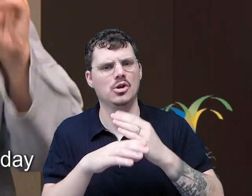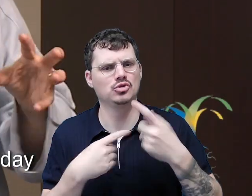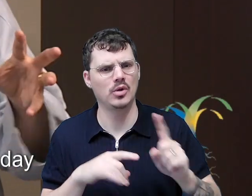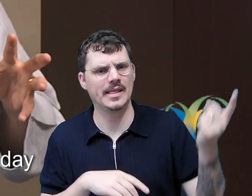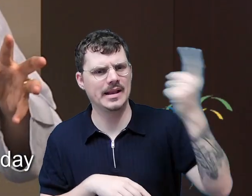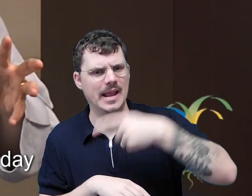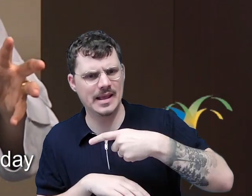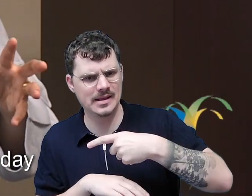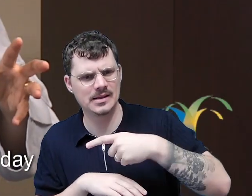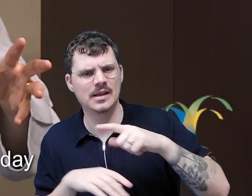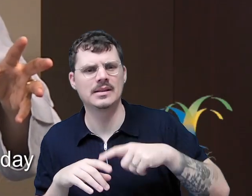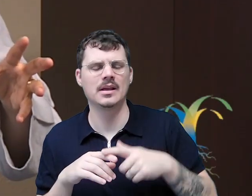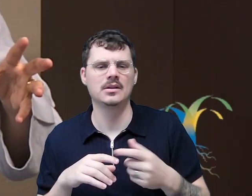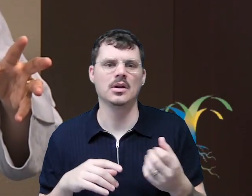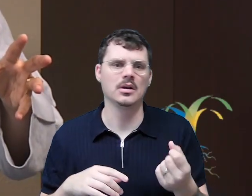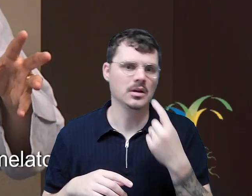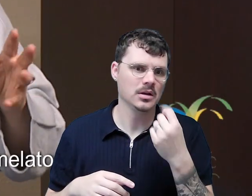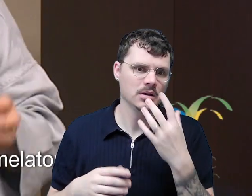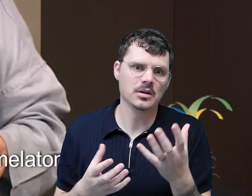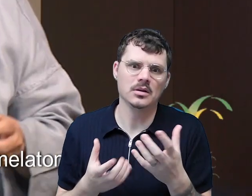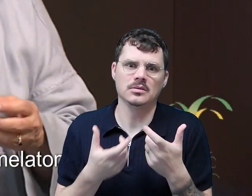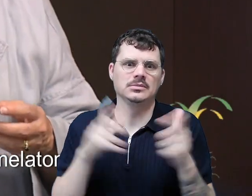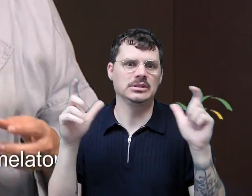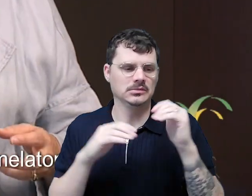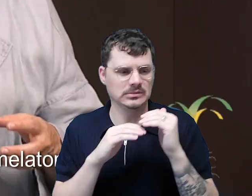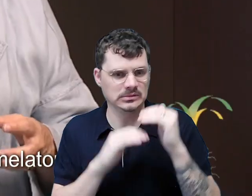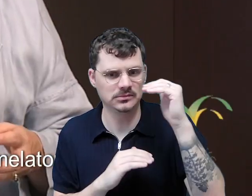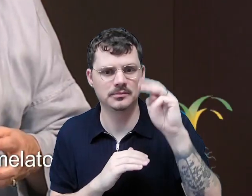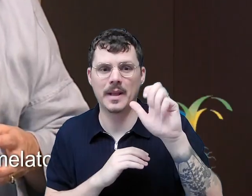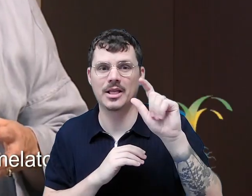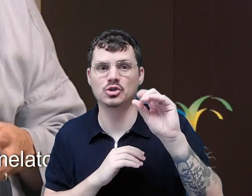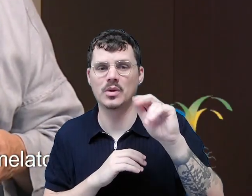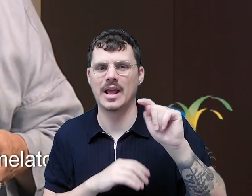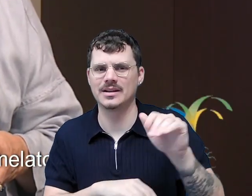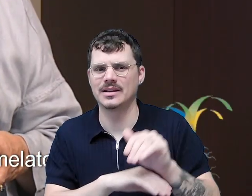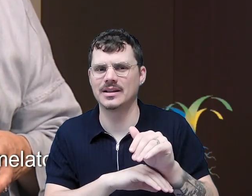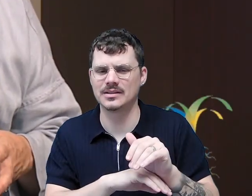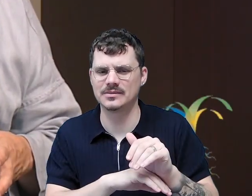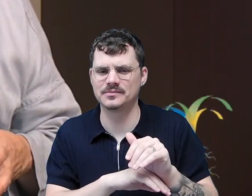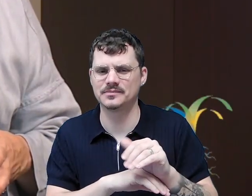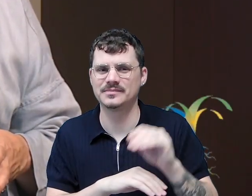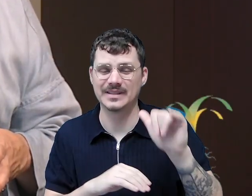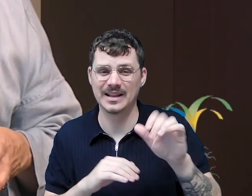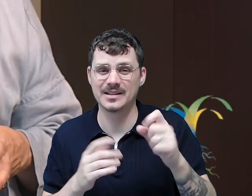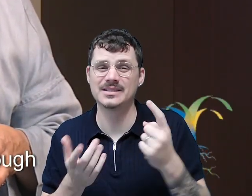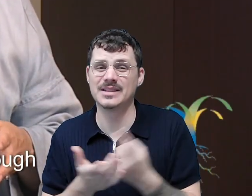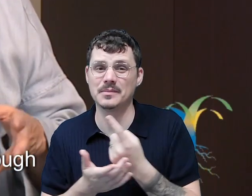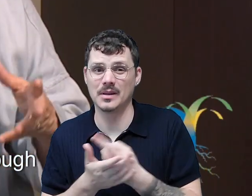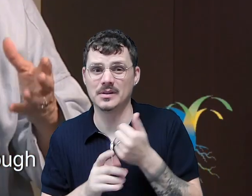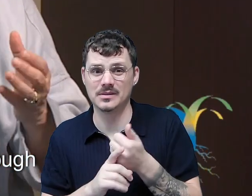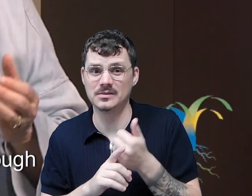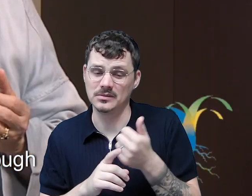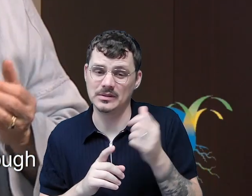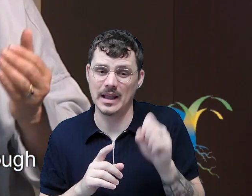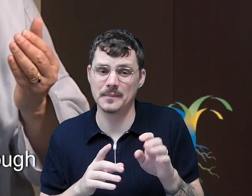taking beta blockers during the day and then taking whopping doses of melatonin at night. And that